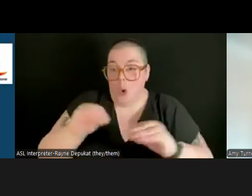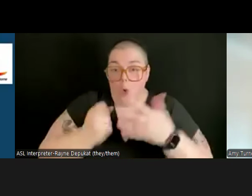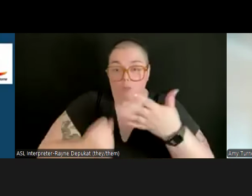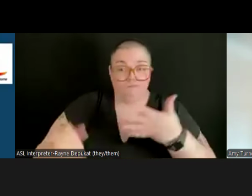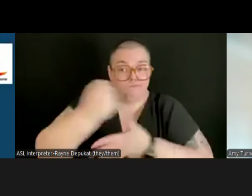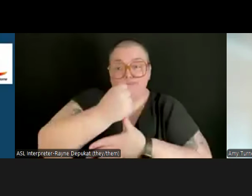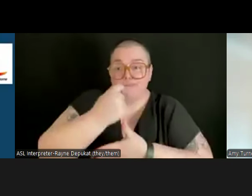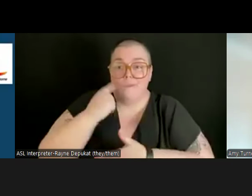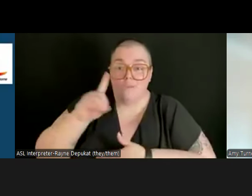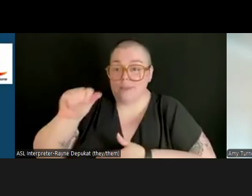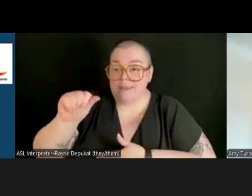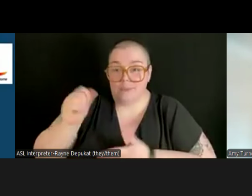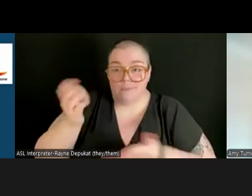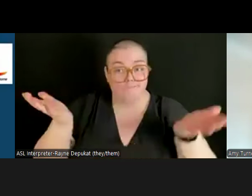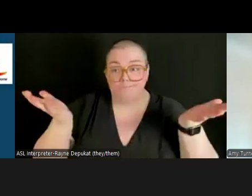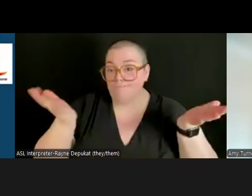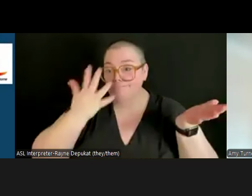unfortunately.